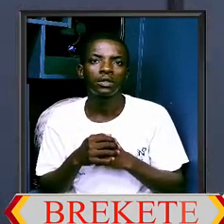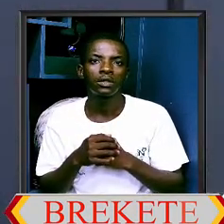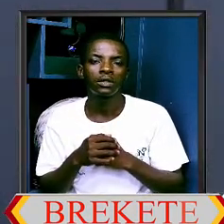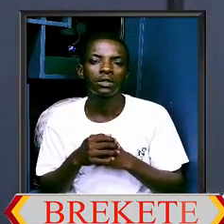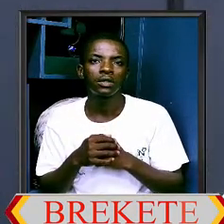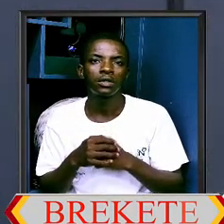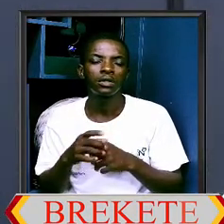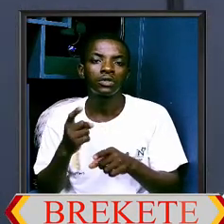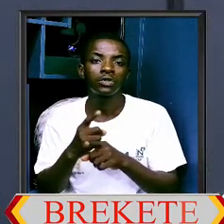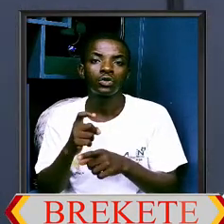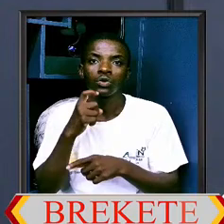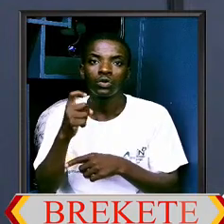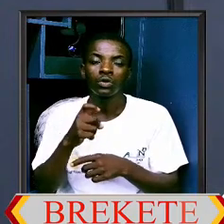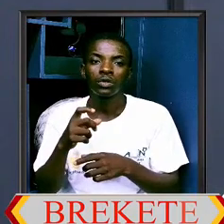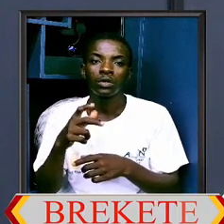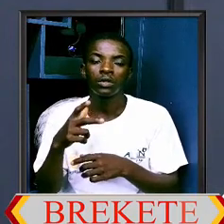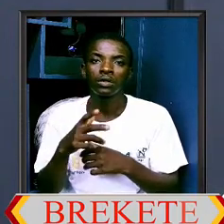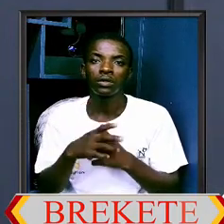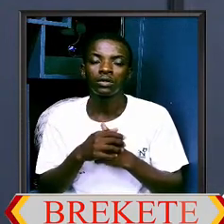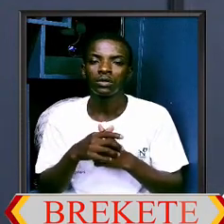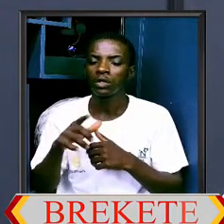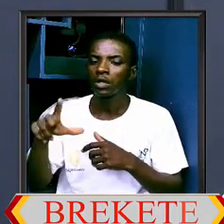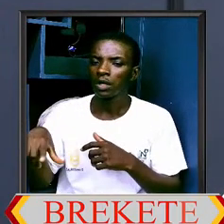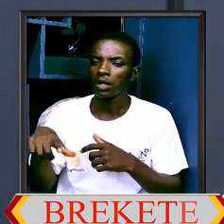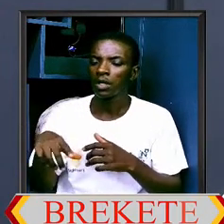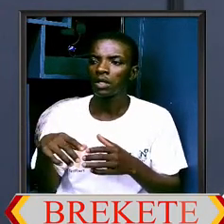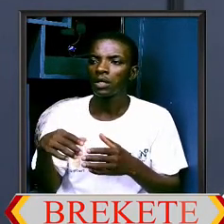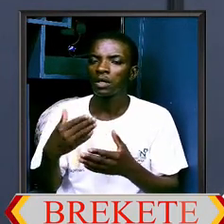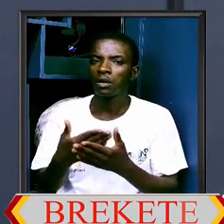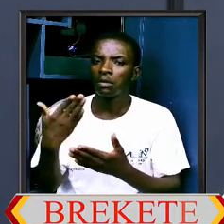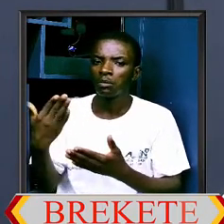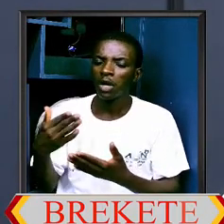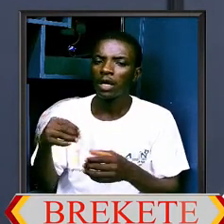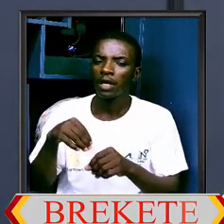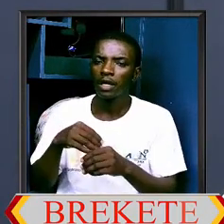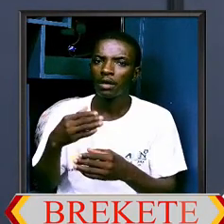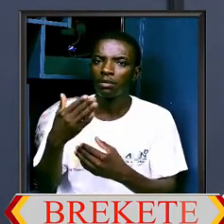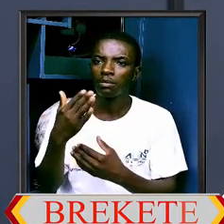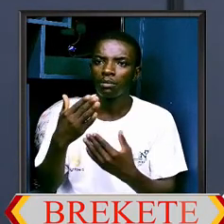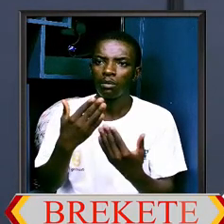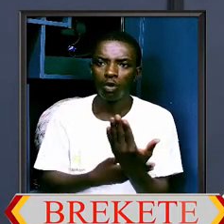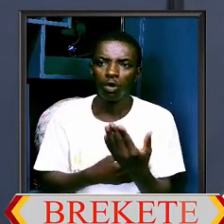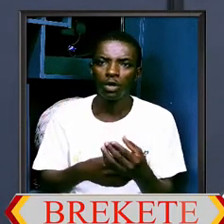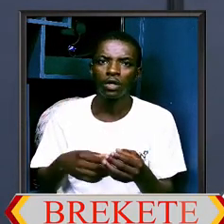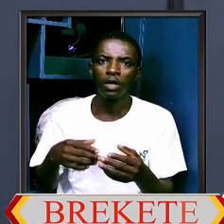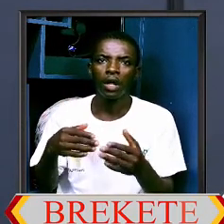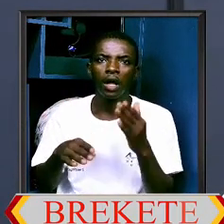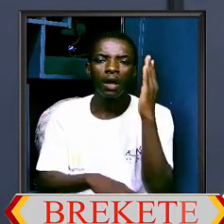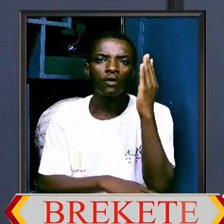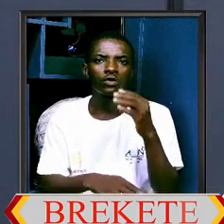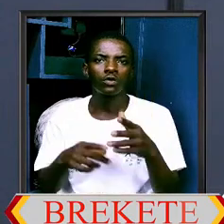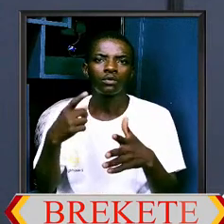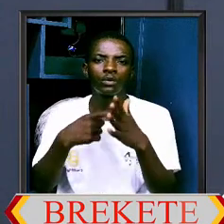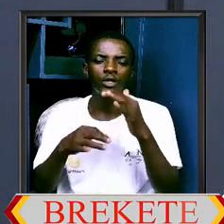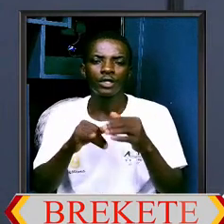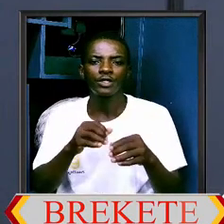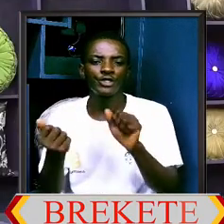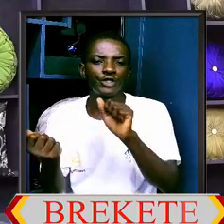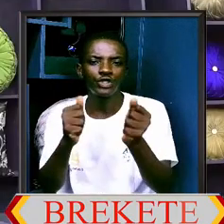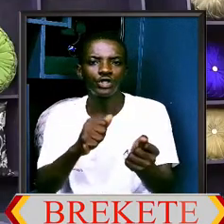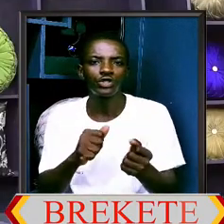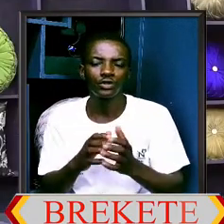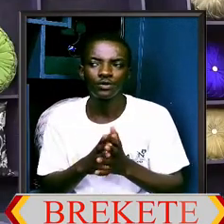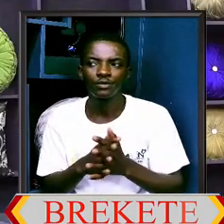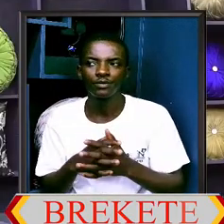about 3 days ago from national. It's too late. Nigeria, you buy in the morning. By afternoon, the price don't change. Yes. Nigeria.